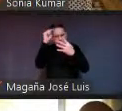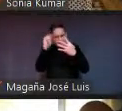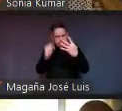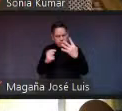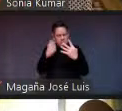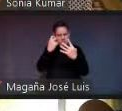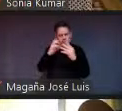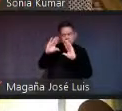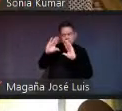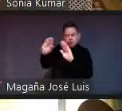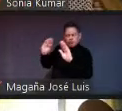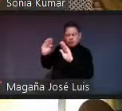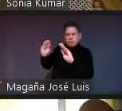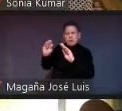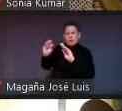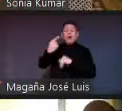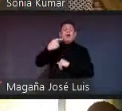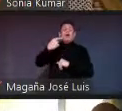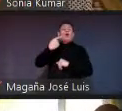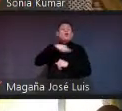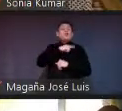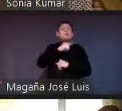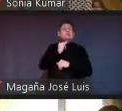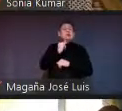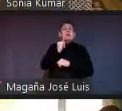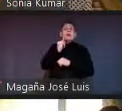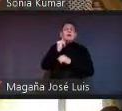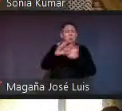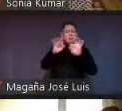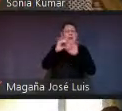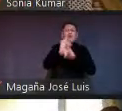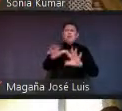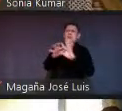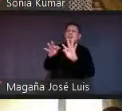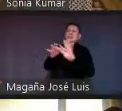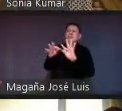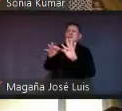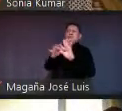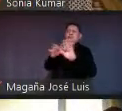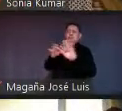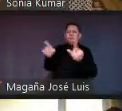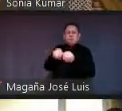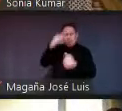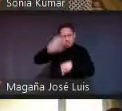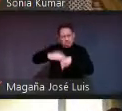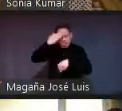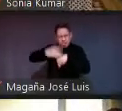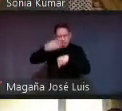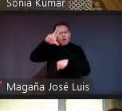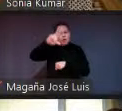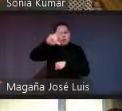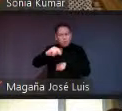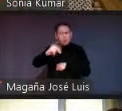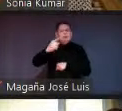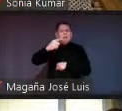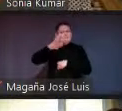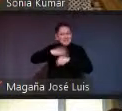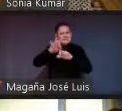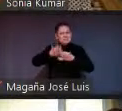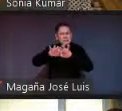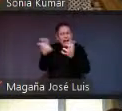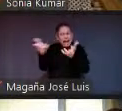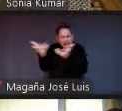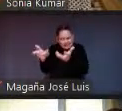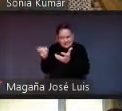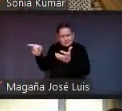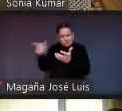than focusing on knowledge acquisition on its own. And therefore it de-emphasizes the time within which they're based